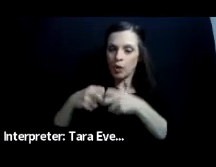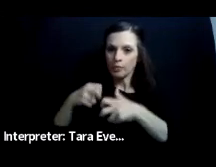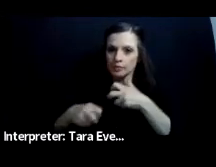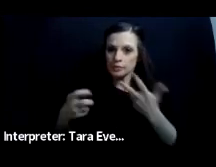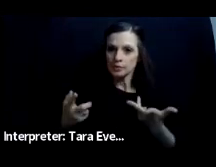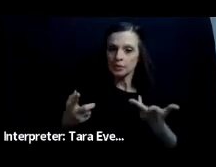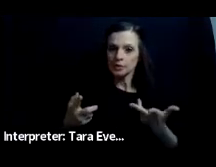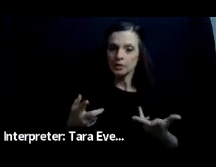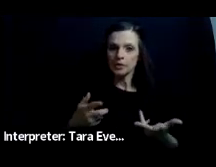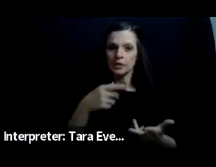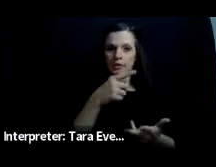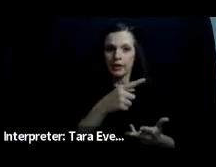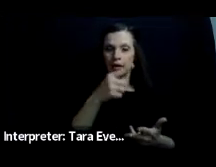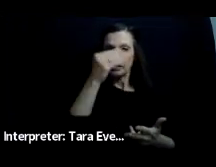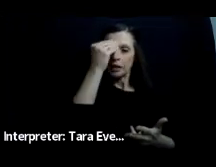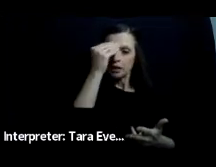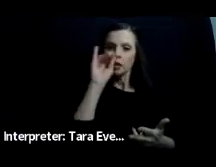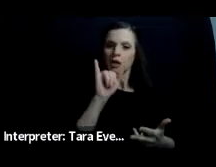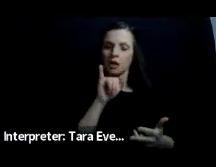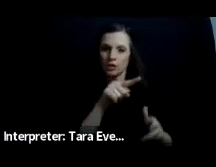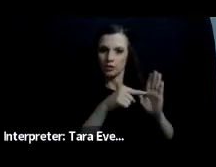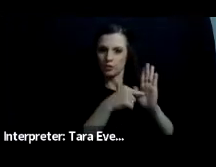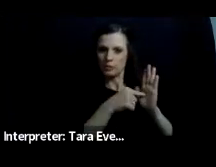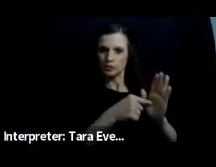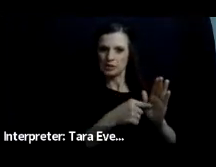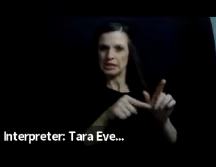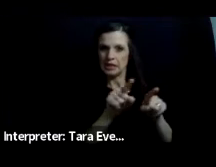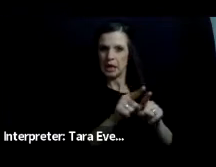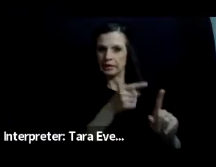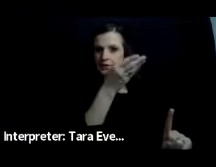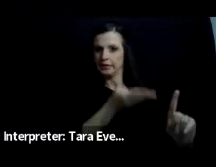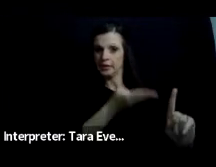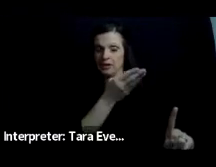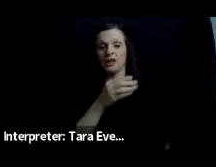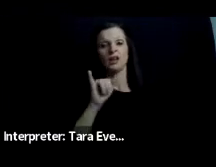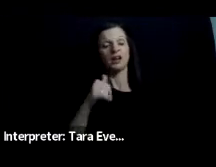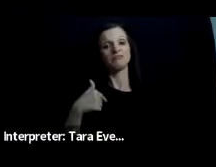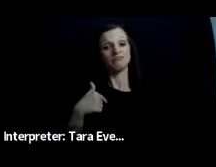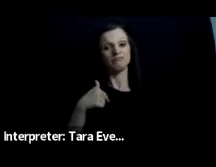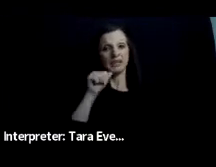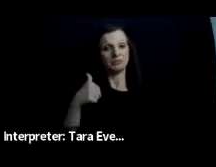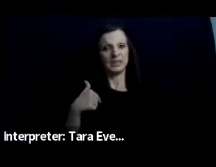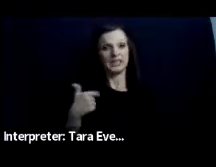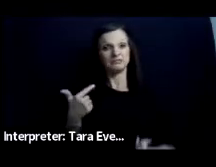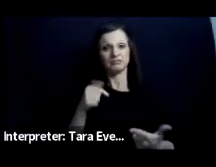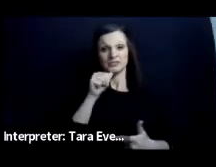and it's like, no, that's not me. I don't do that stuff. No, I must not have a problem.